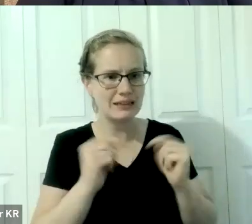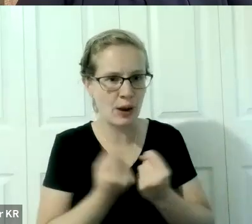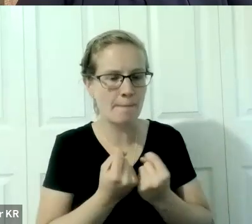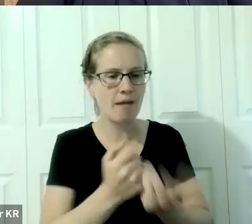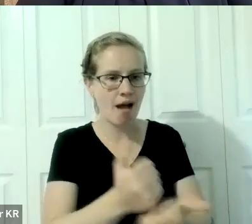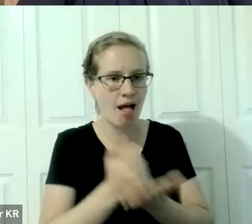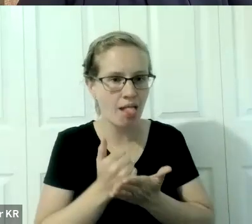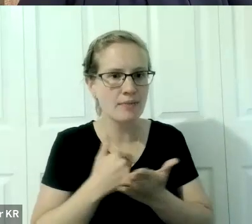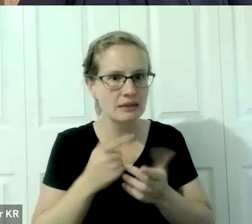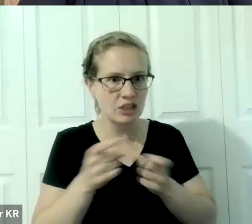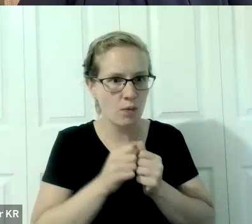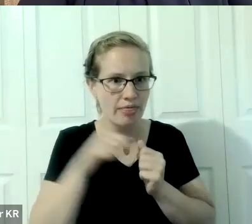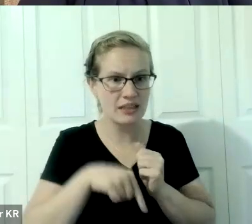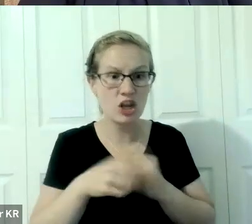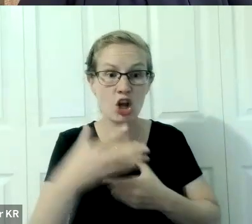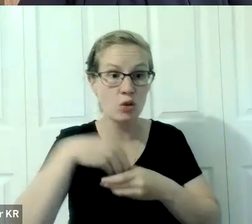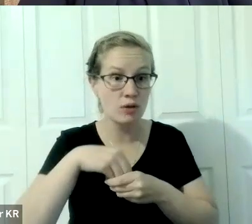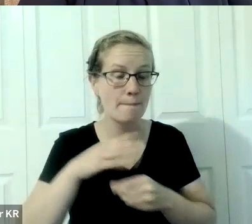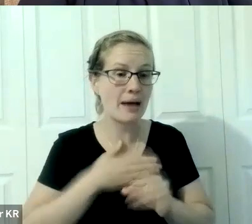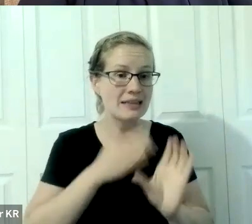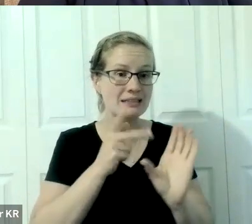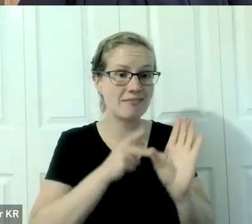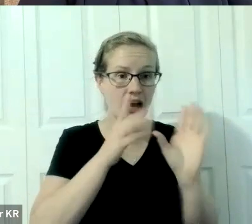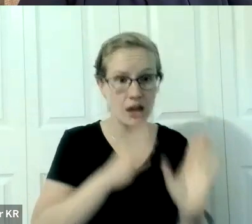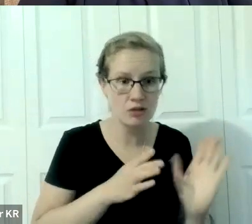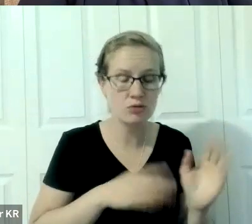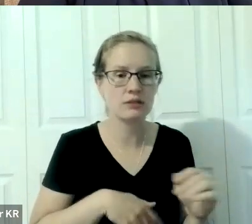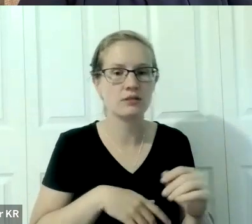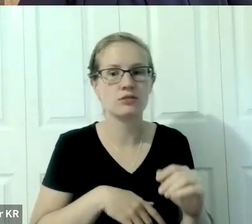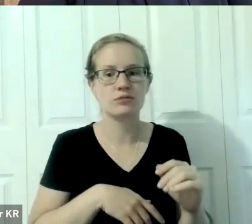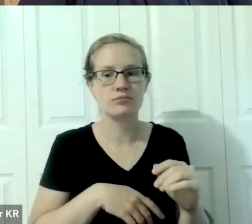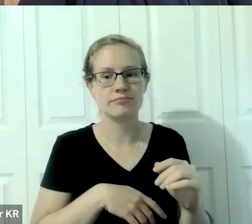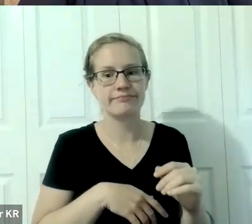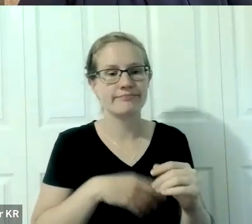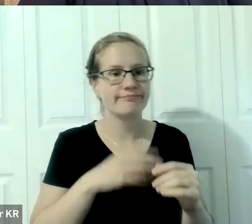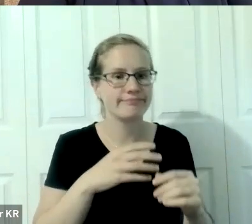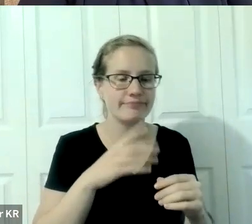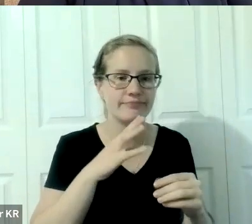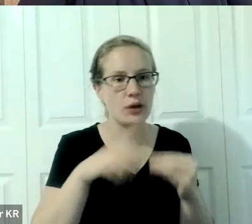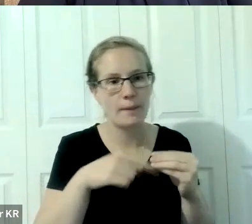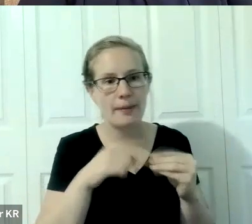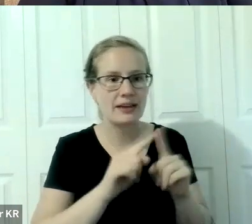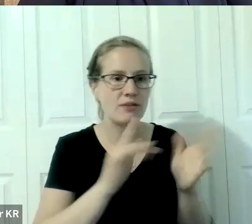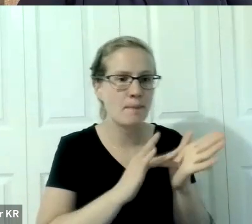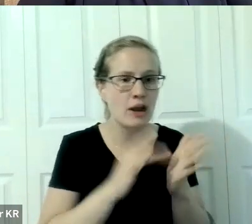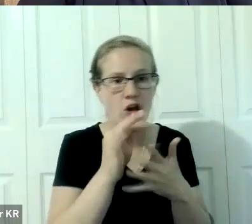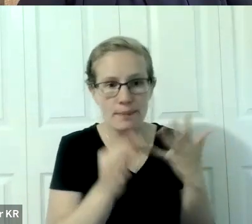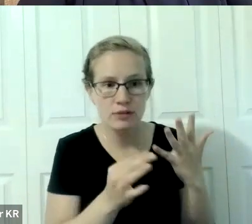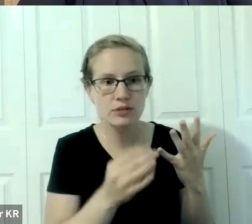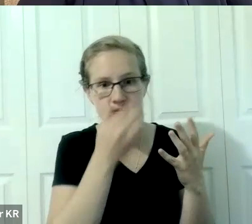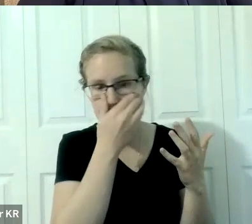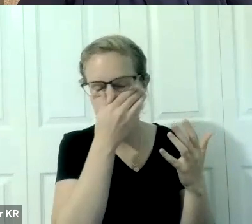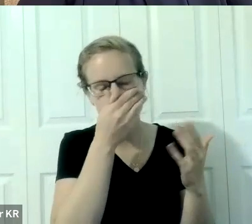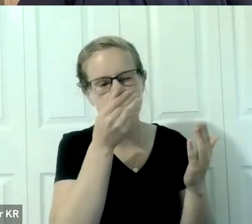help me deal with this. And that included my psychiatrist to talk about all the different, you know, medical options that were